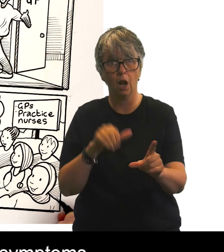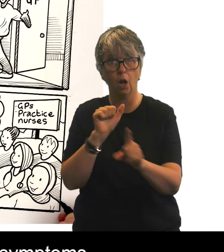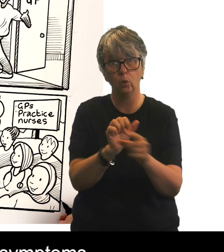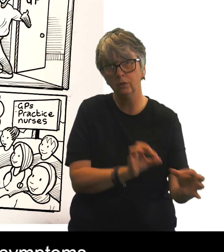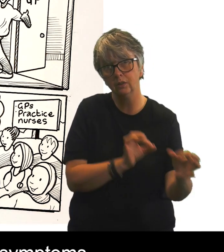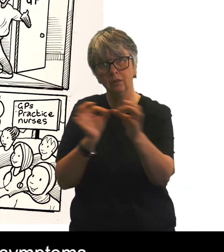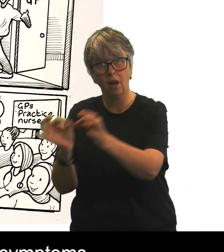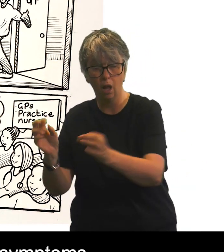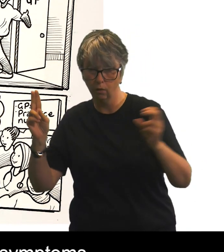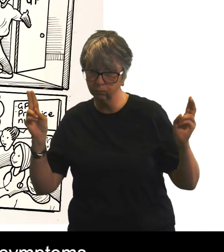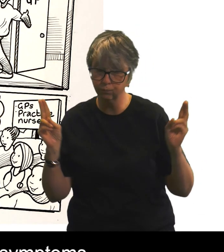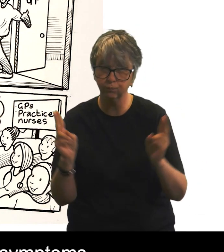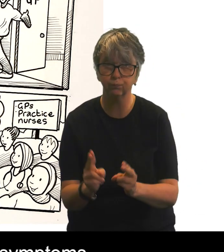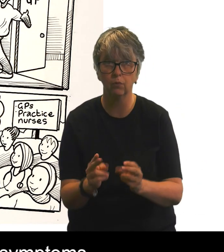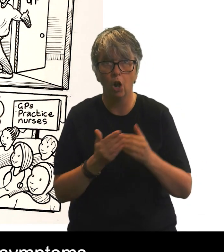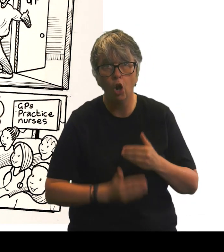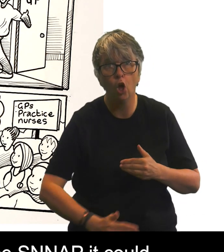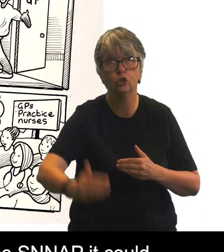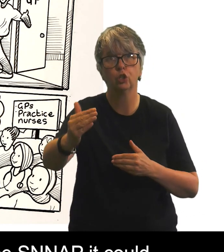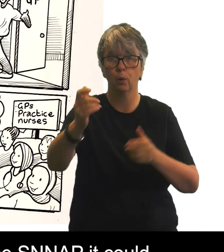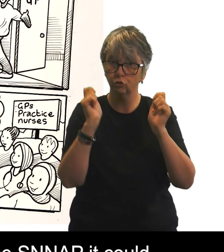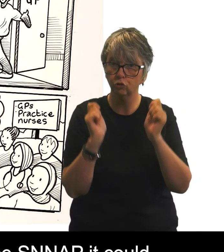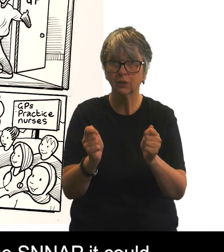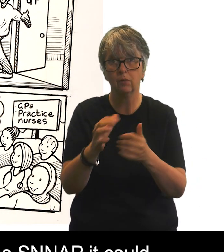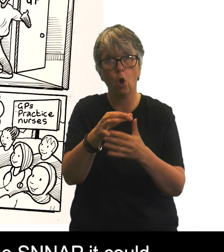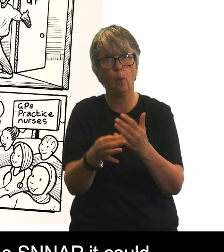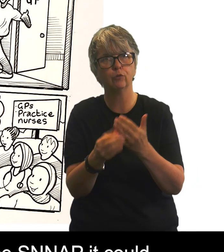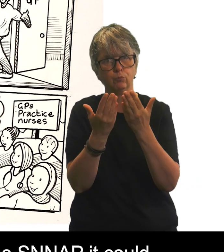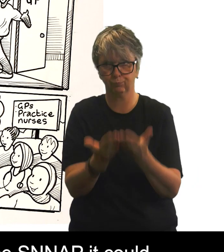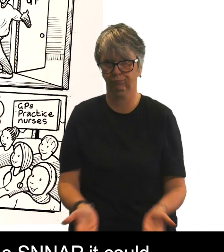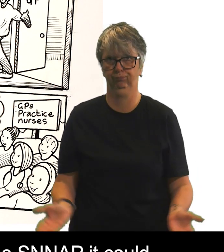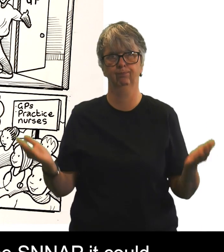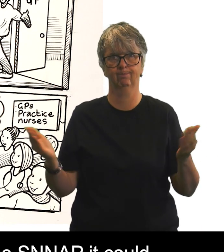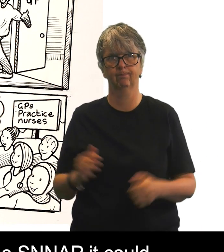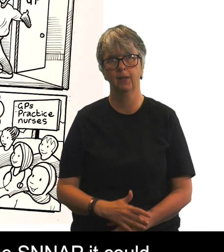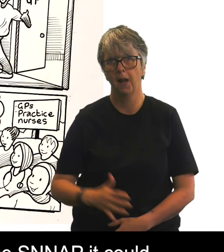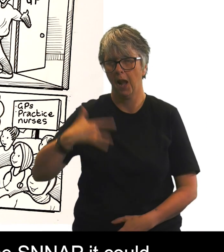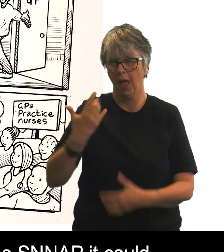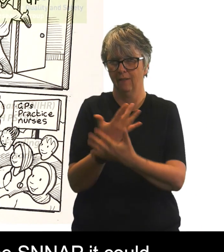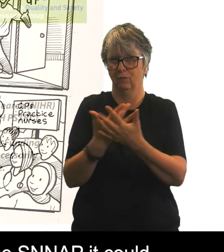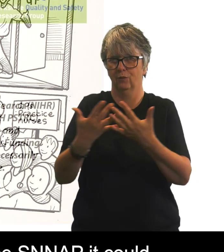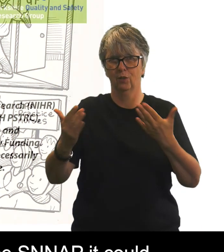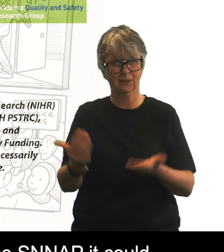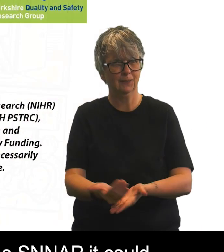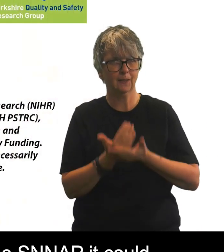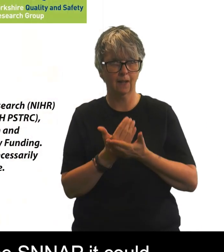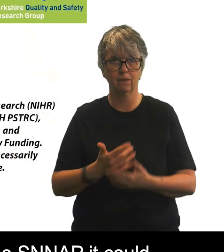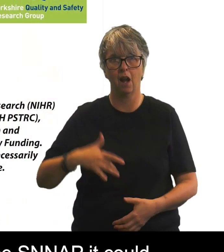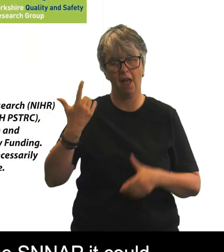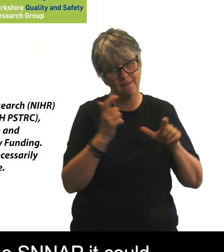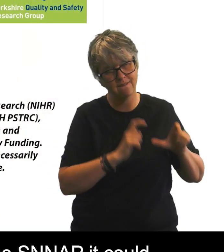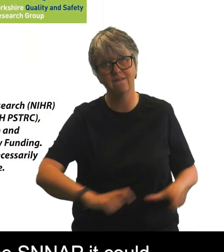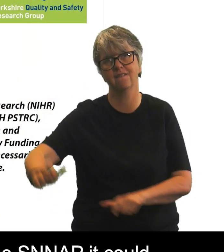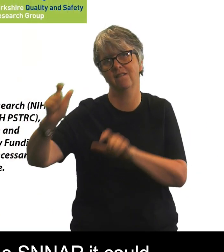patients to monitor and review their symptoms. When GPs and practice nurses use SNAP, it could help them to reduce delays in